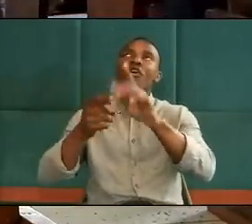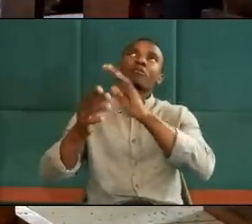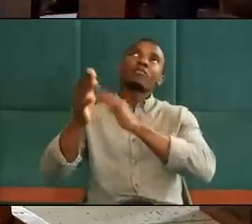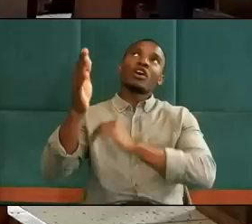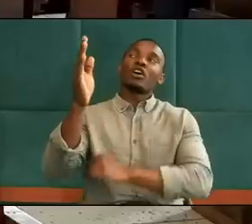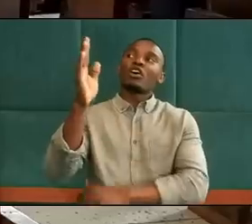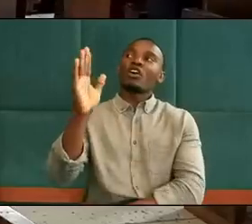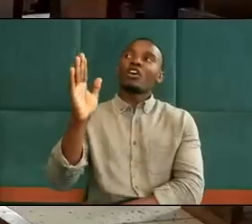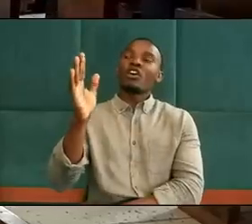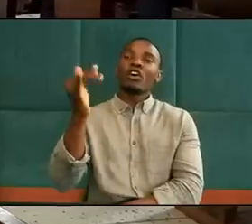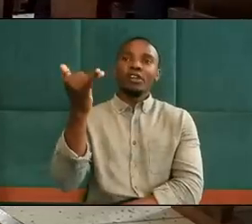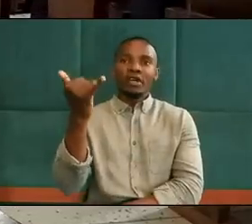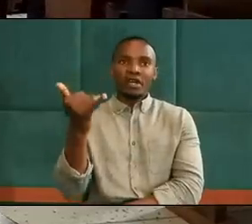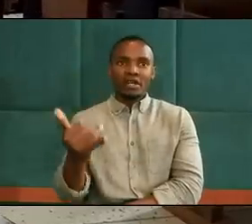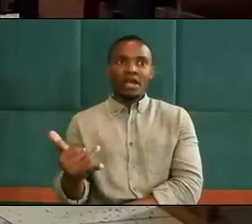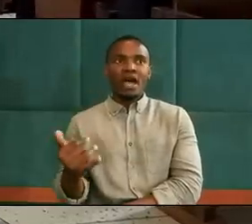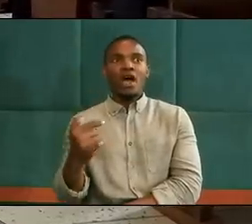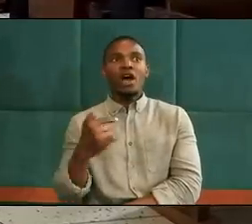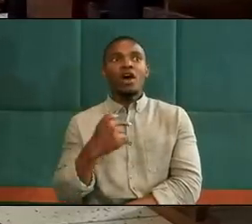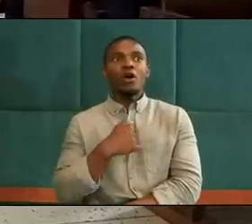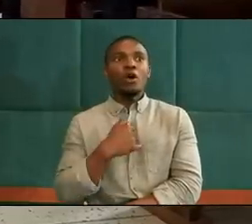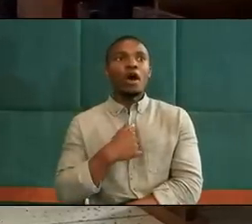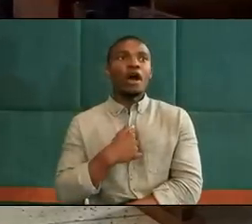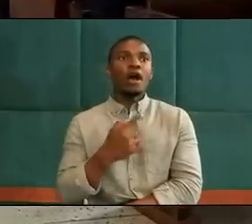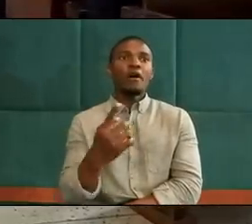Come and join us. God bless you, my friends.